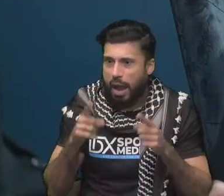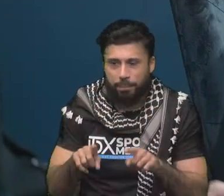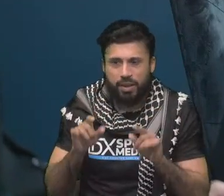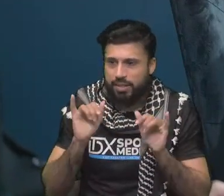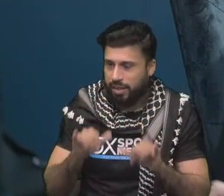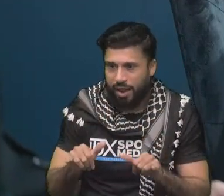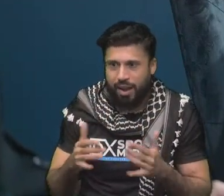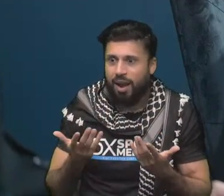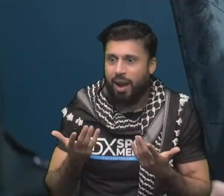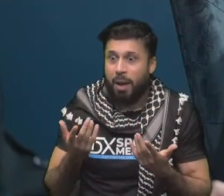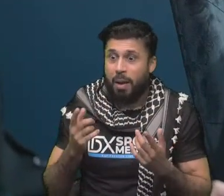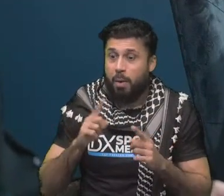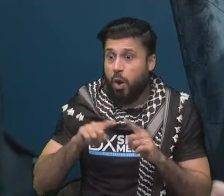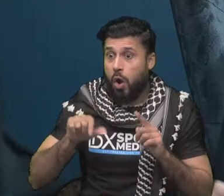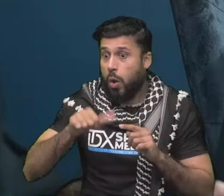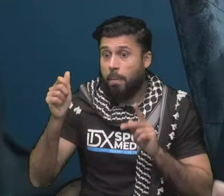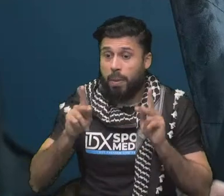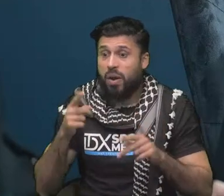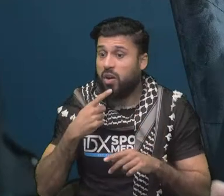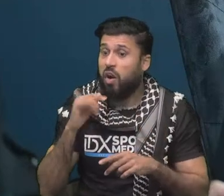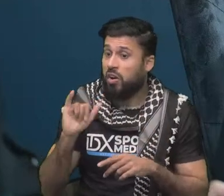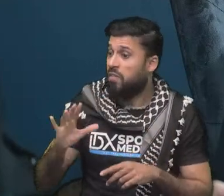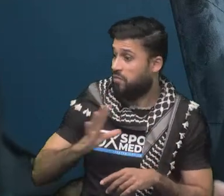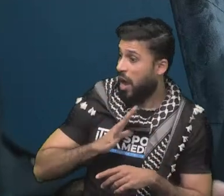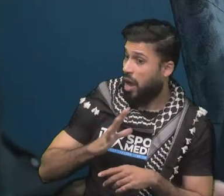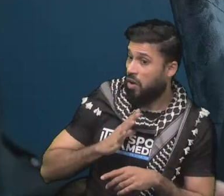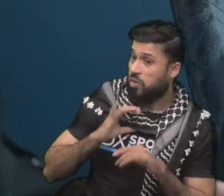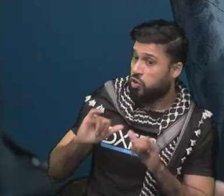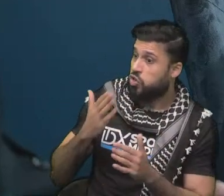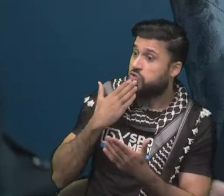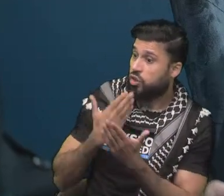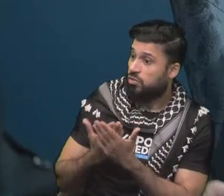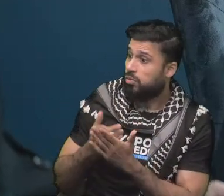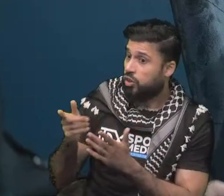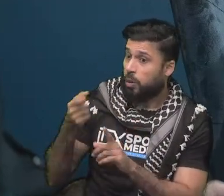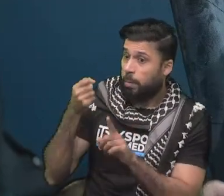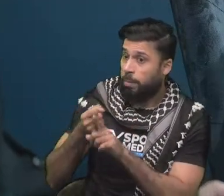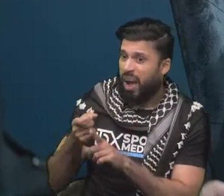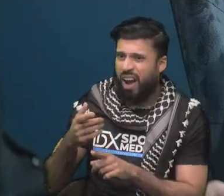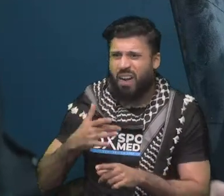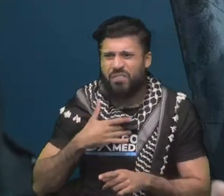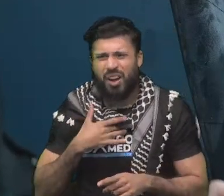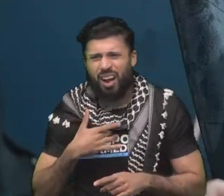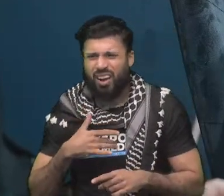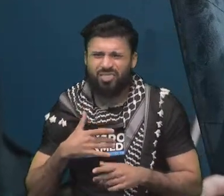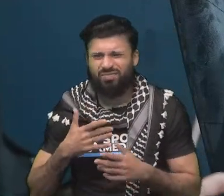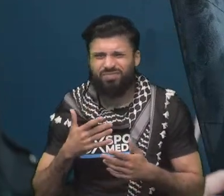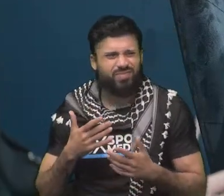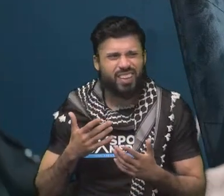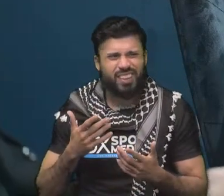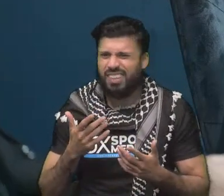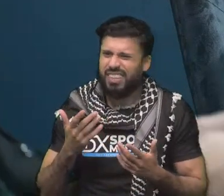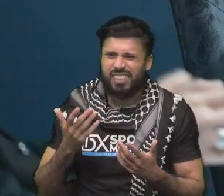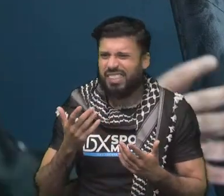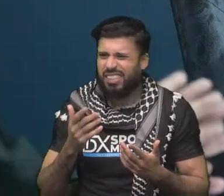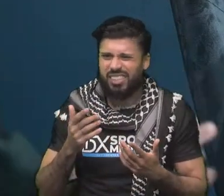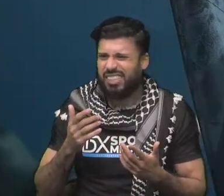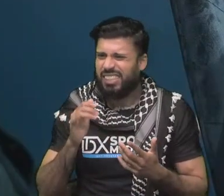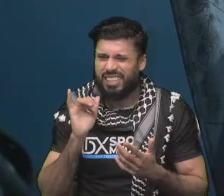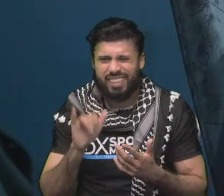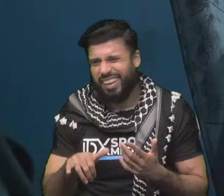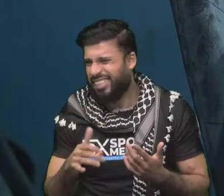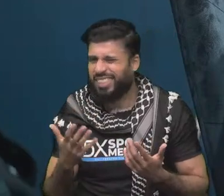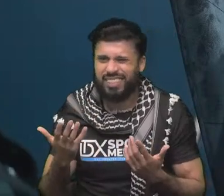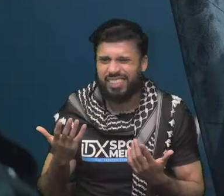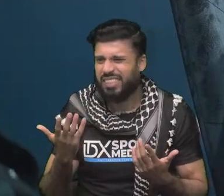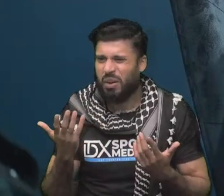them. I hear you. But how far do you need to go with this? They're publicly committing something haram. They're bragging